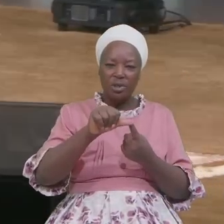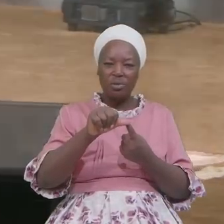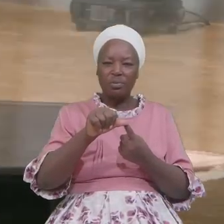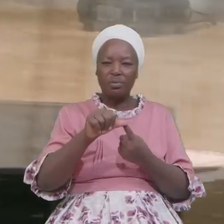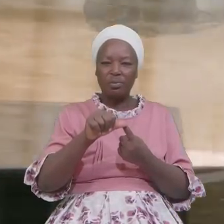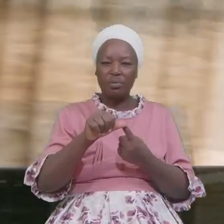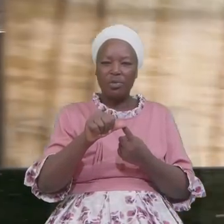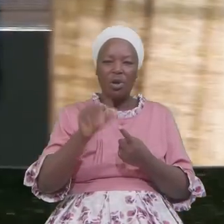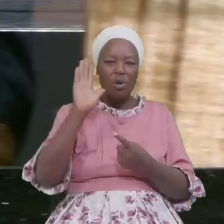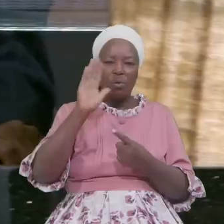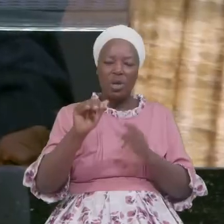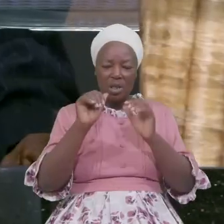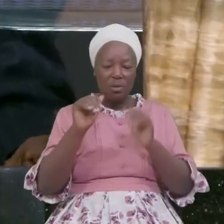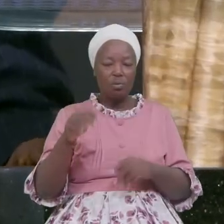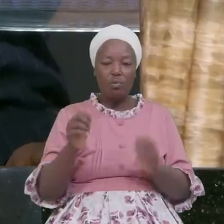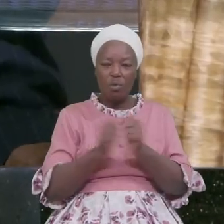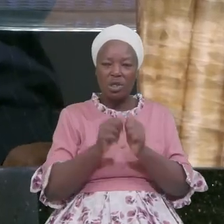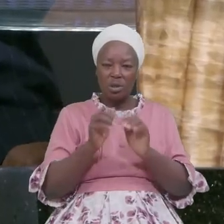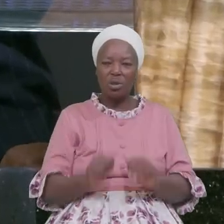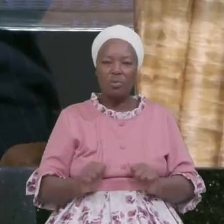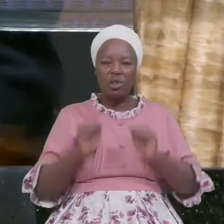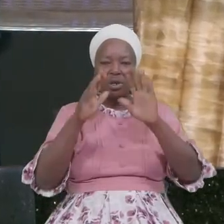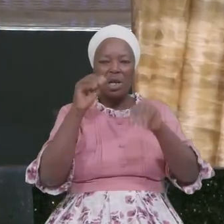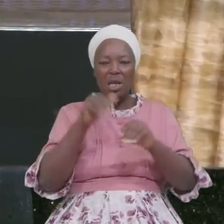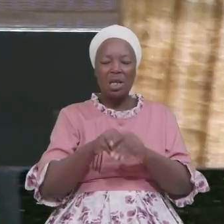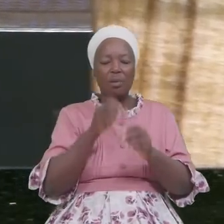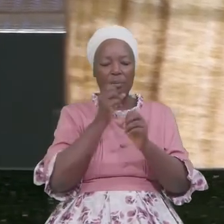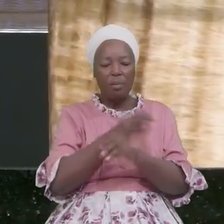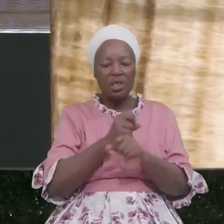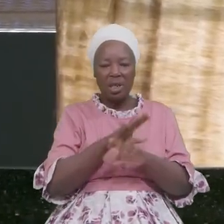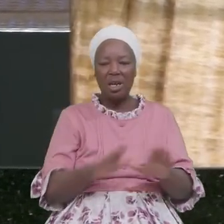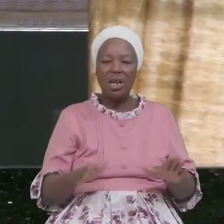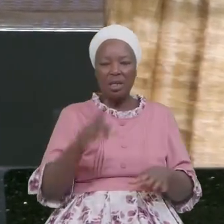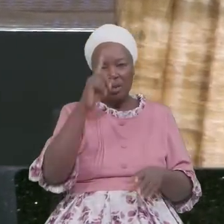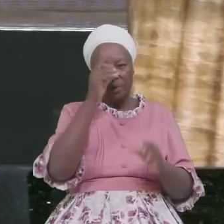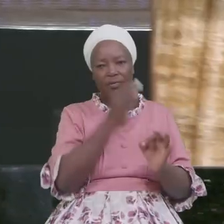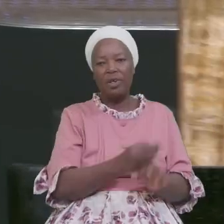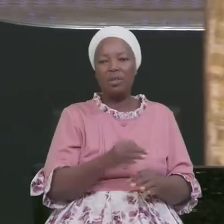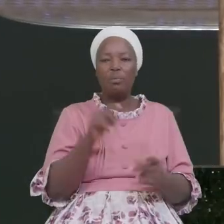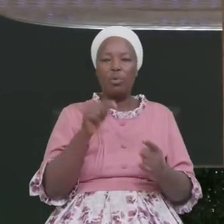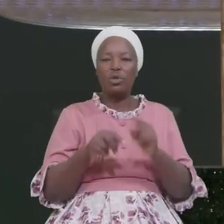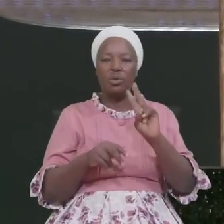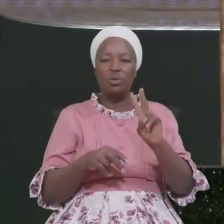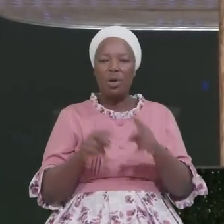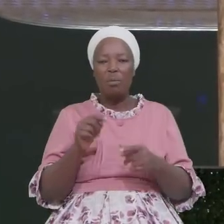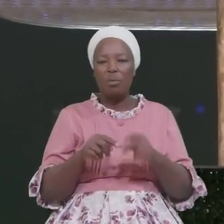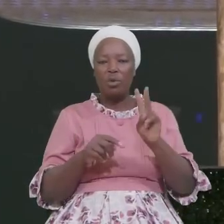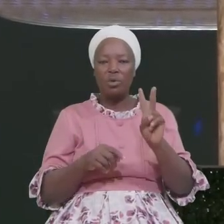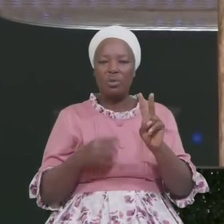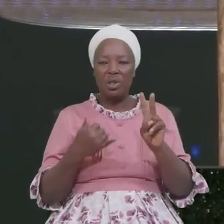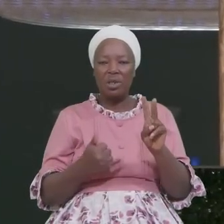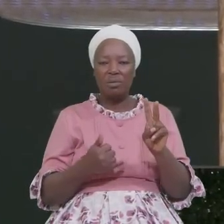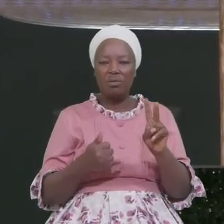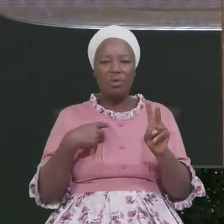was submission in matchless faith. We're going to point number two now. Point number two,